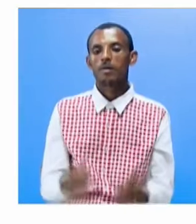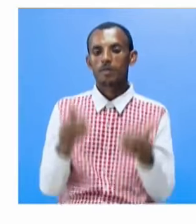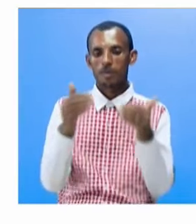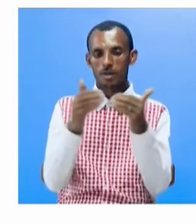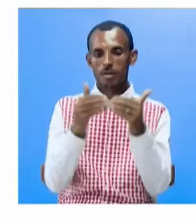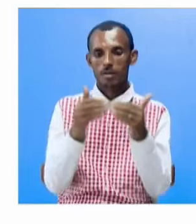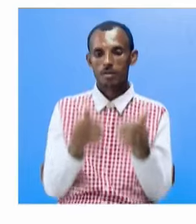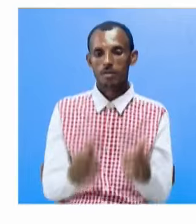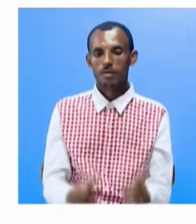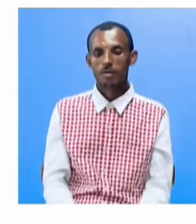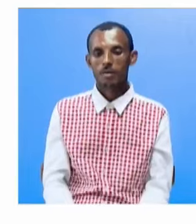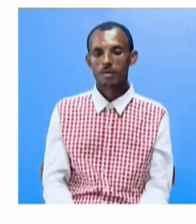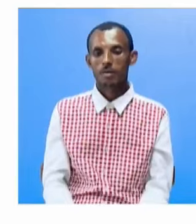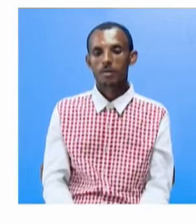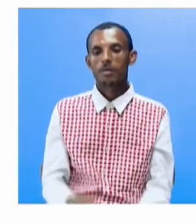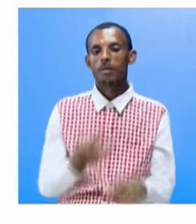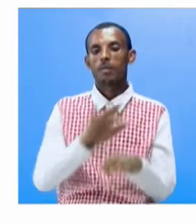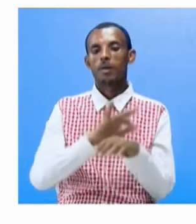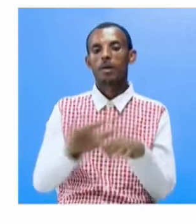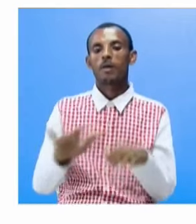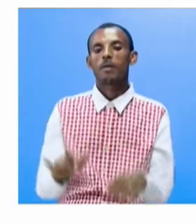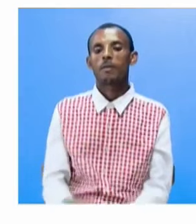to blank.